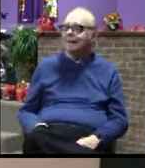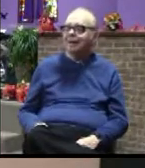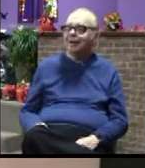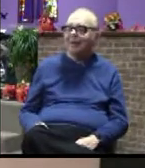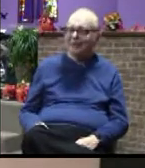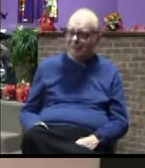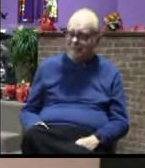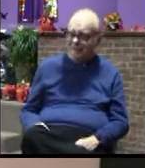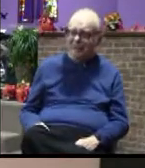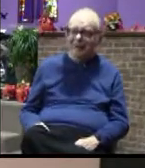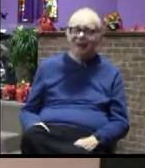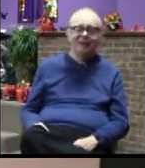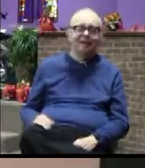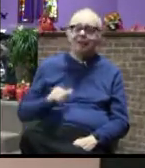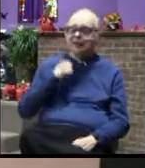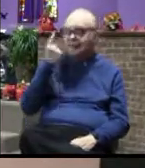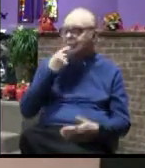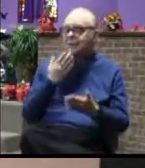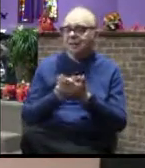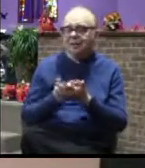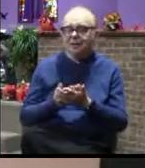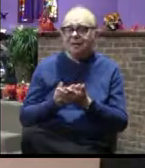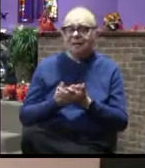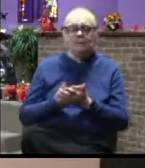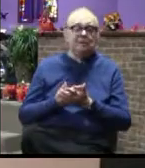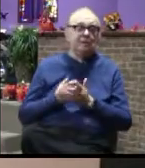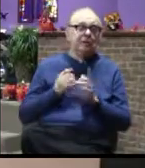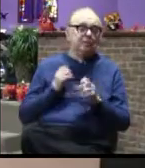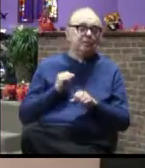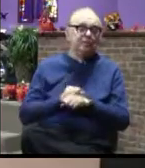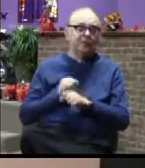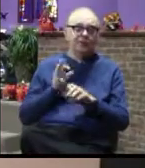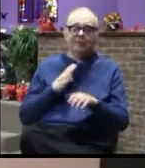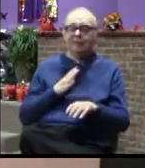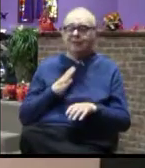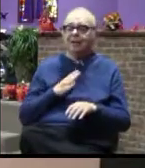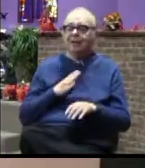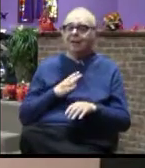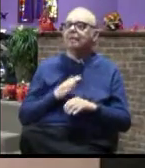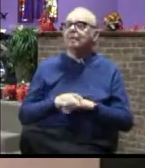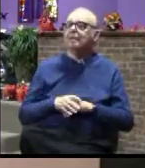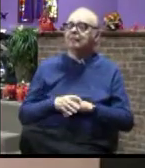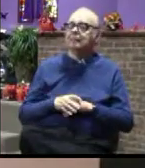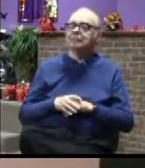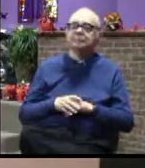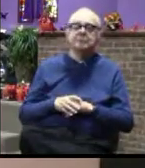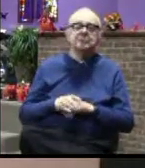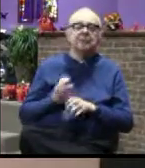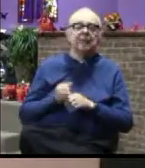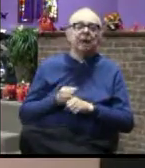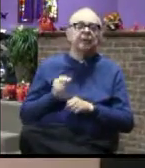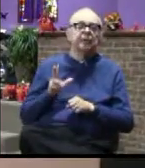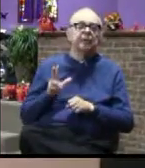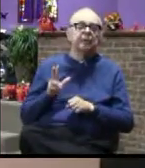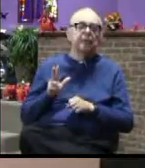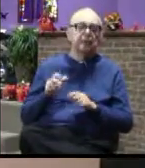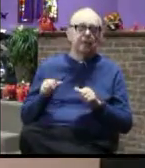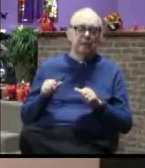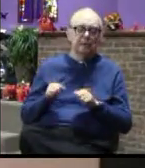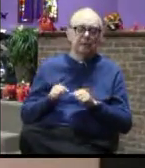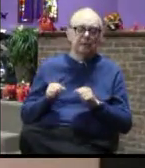I know. It doesn't look good, but it runs fine. I still get 30 some miles to the gallon.